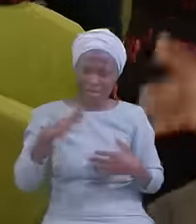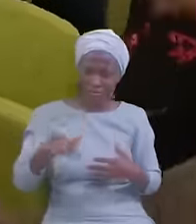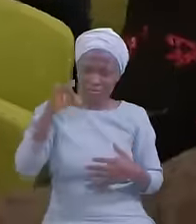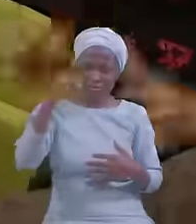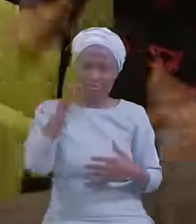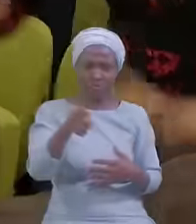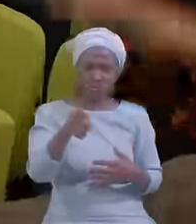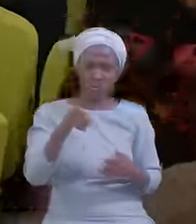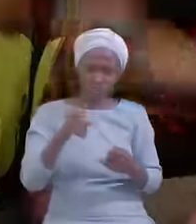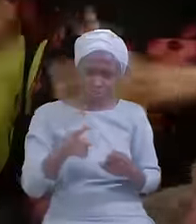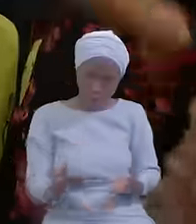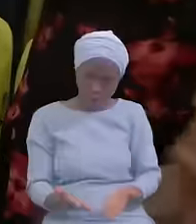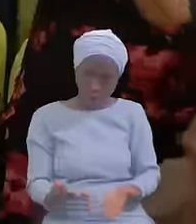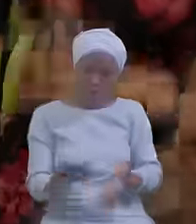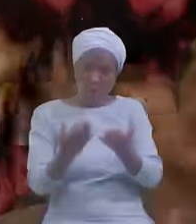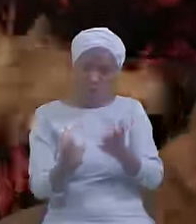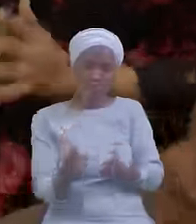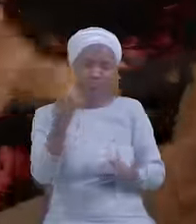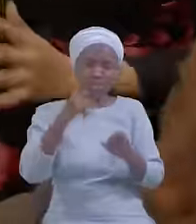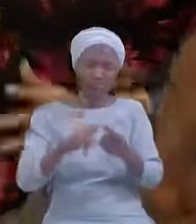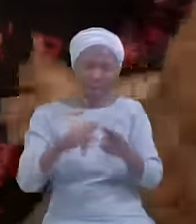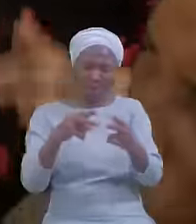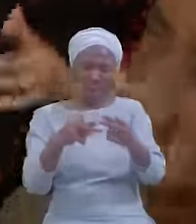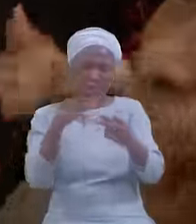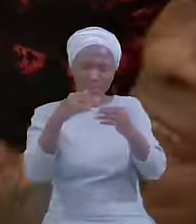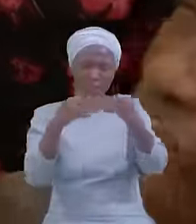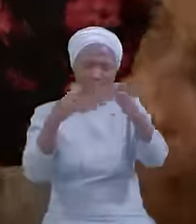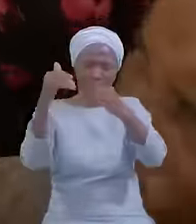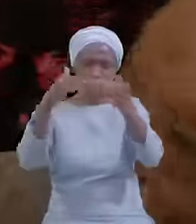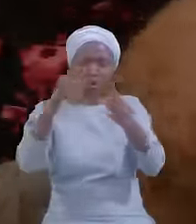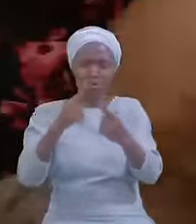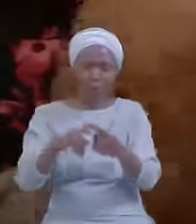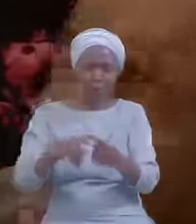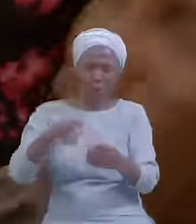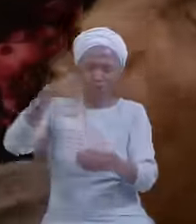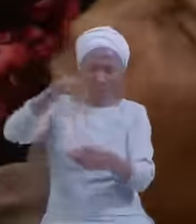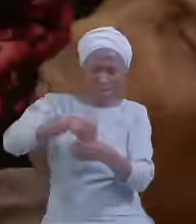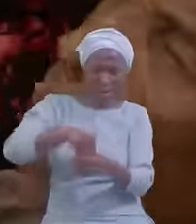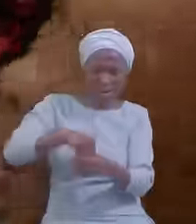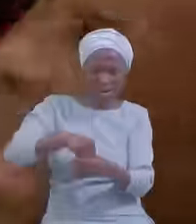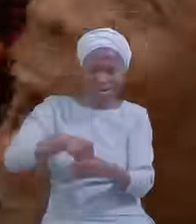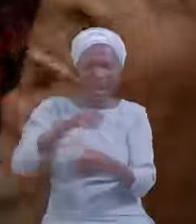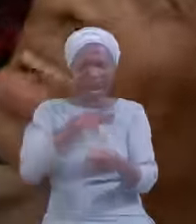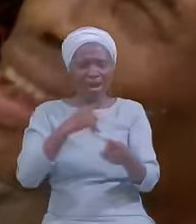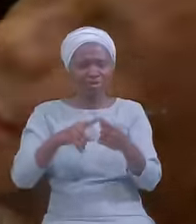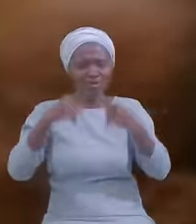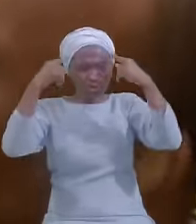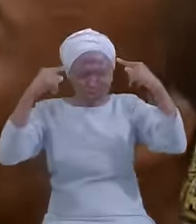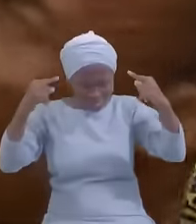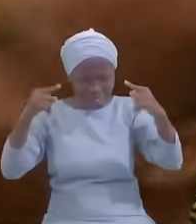build, to plant, to achieve, to